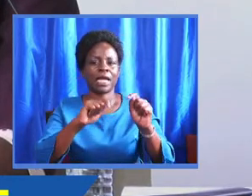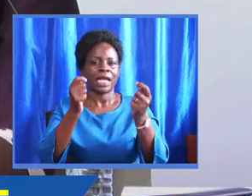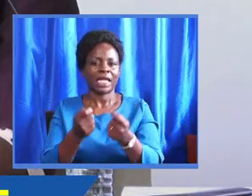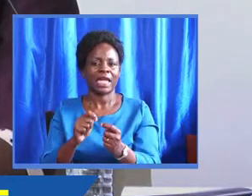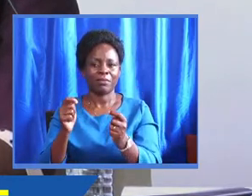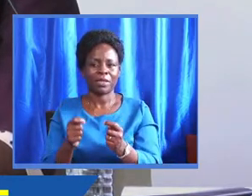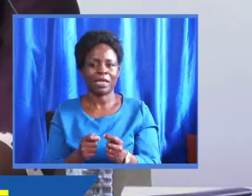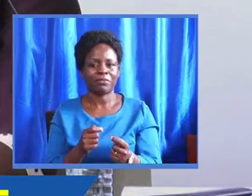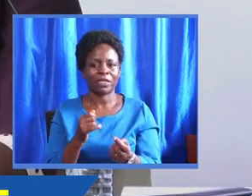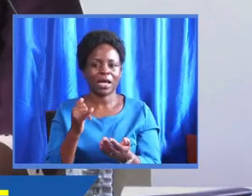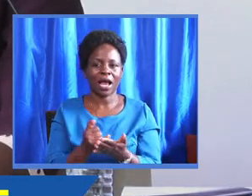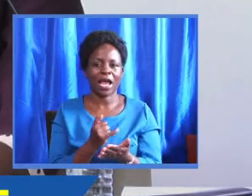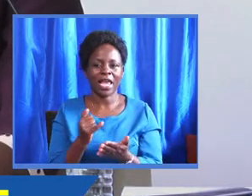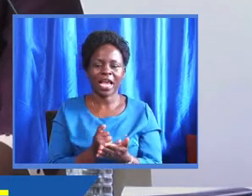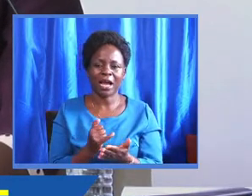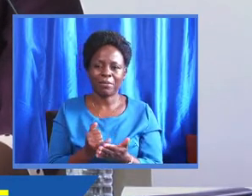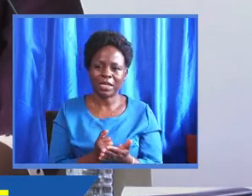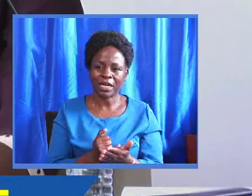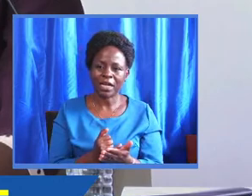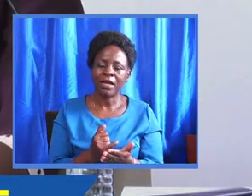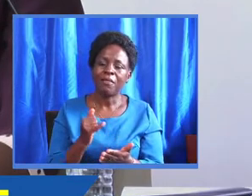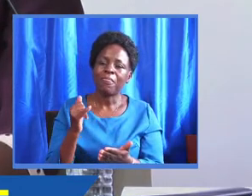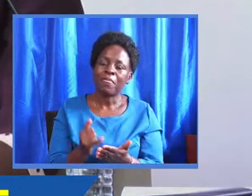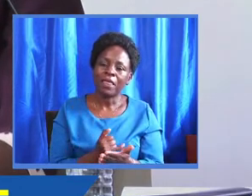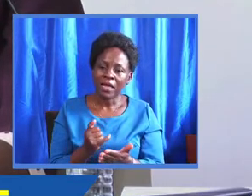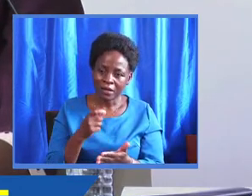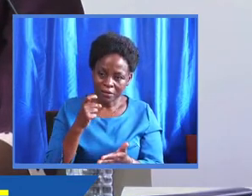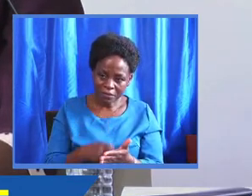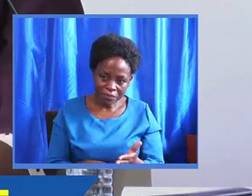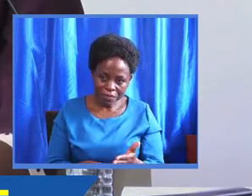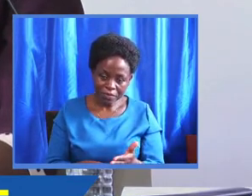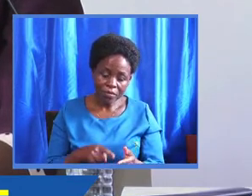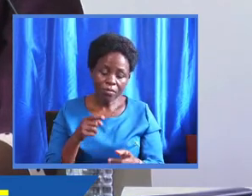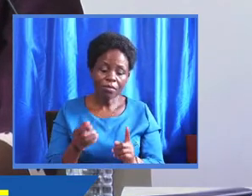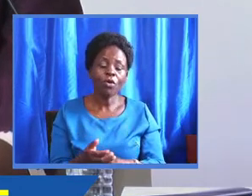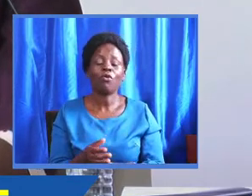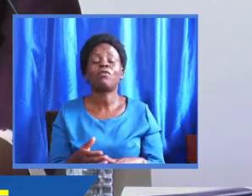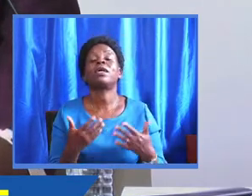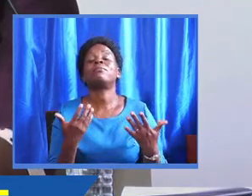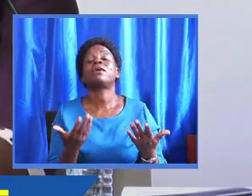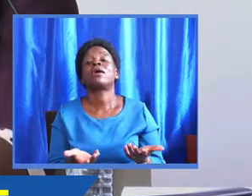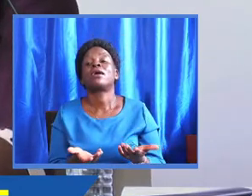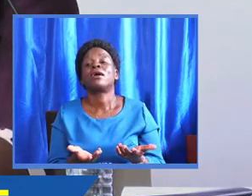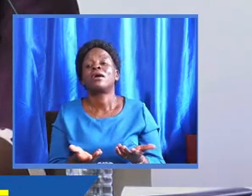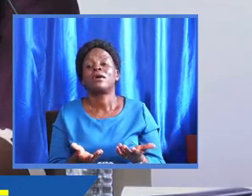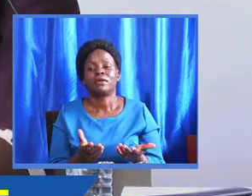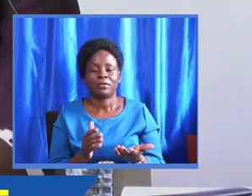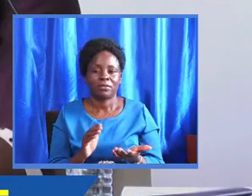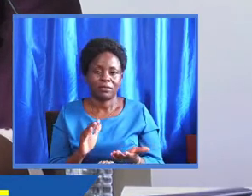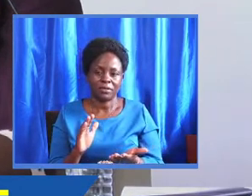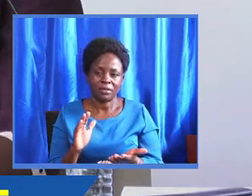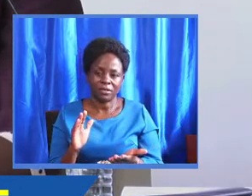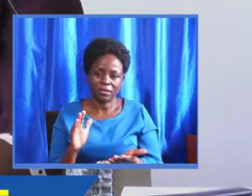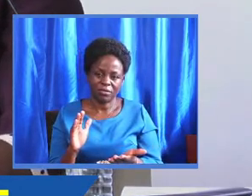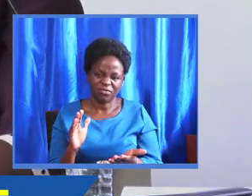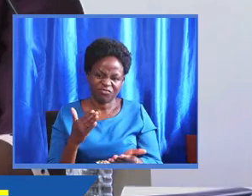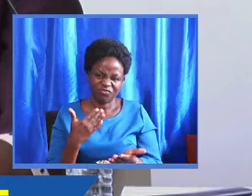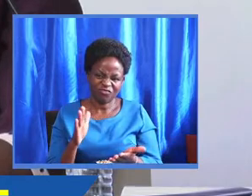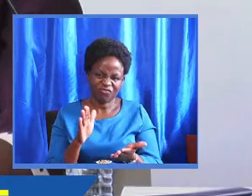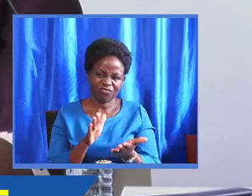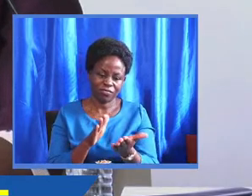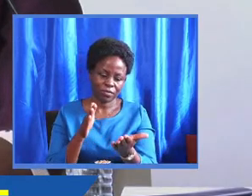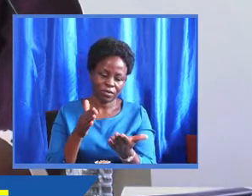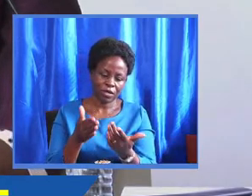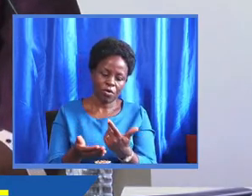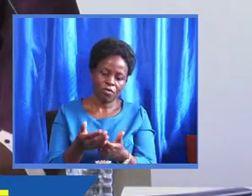okusooka gwe bayita income tax. Omusolo kunfunayo nga tumaze okugyako, nga tufunye